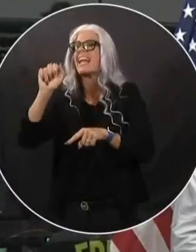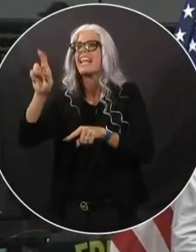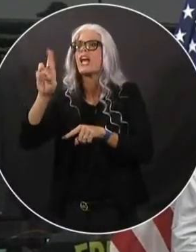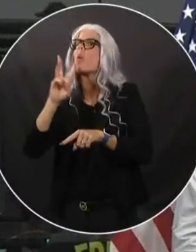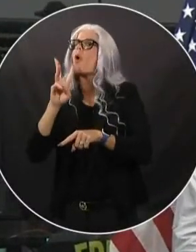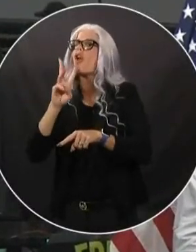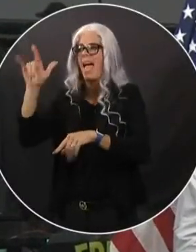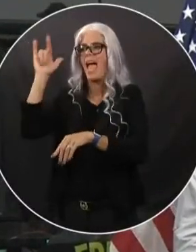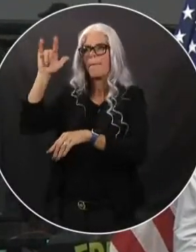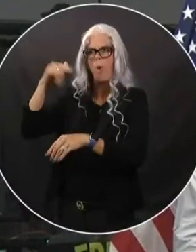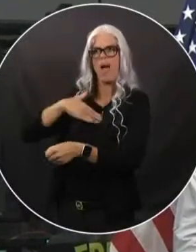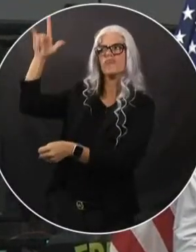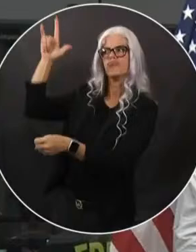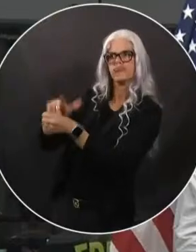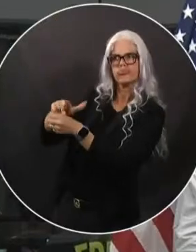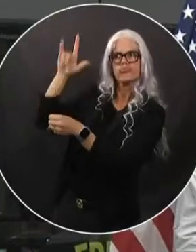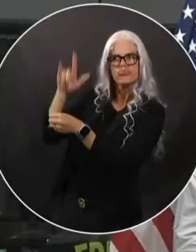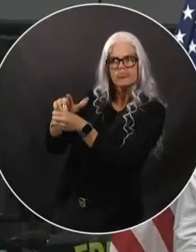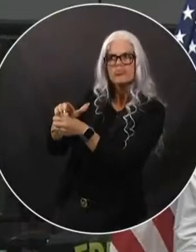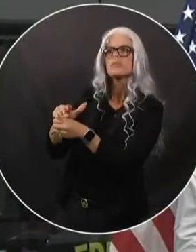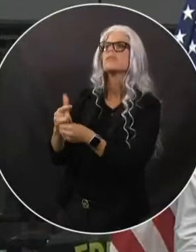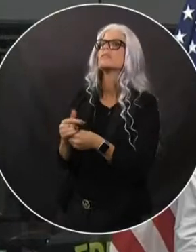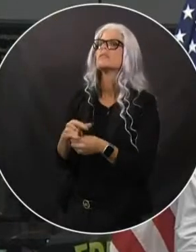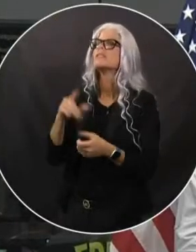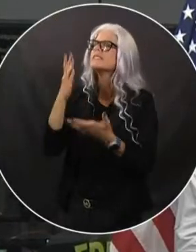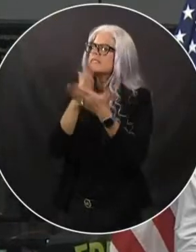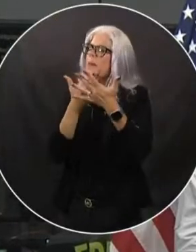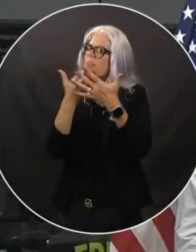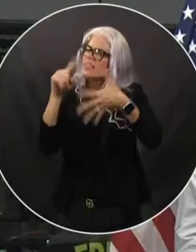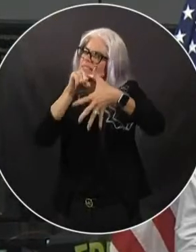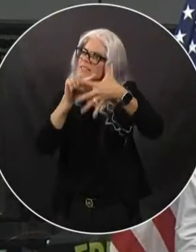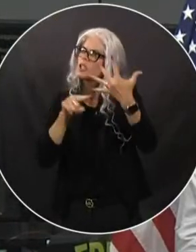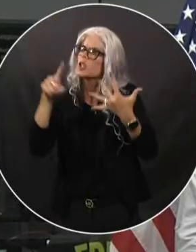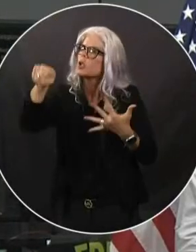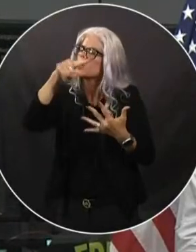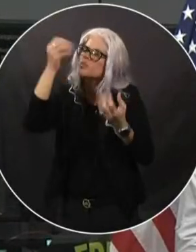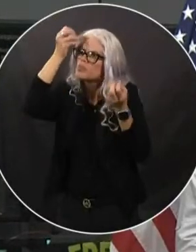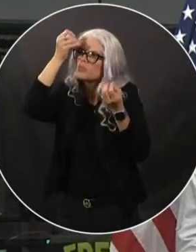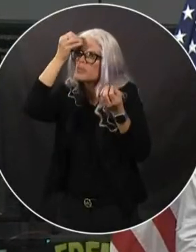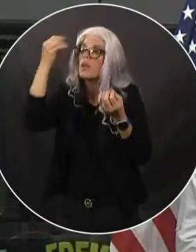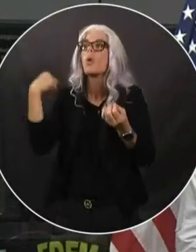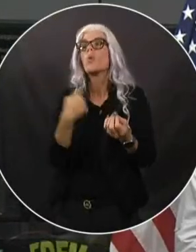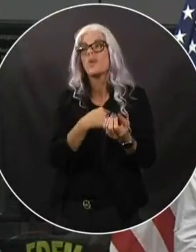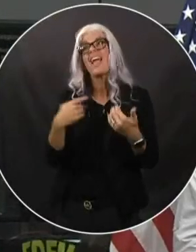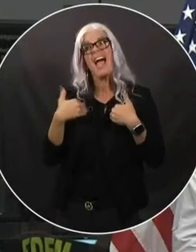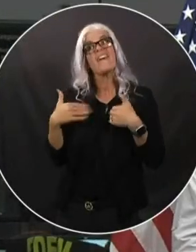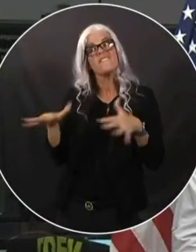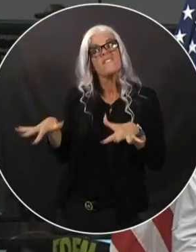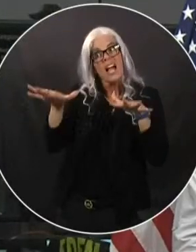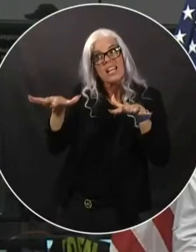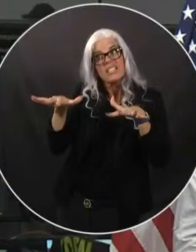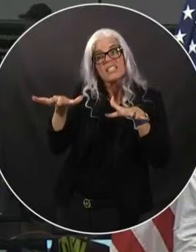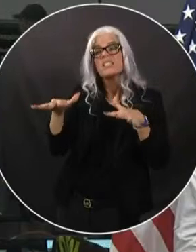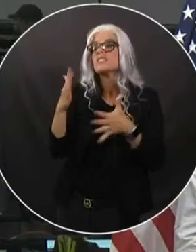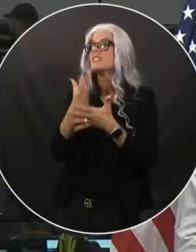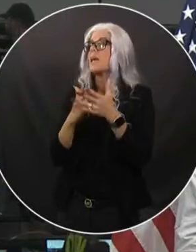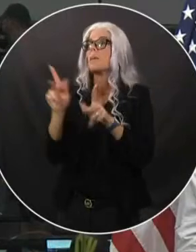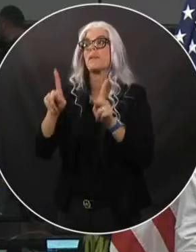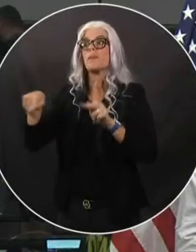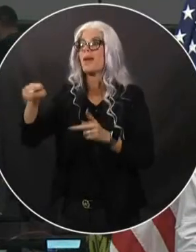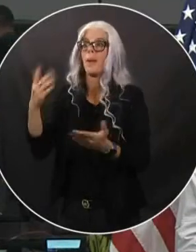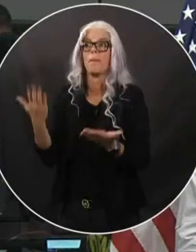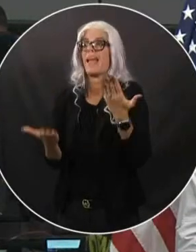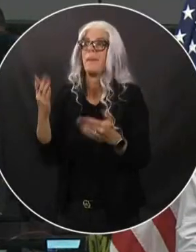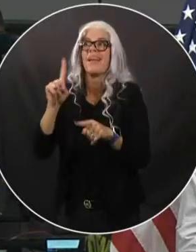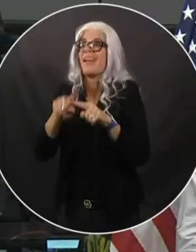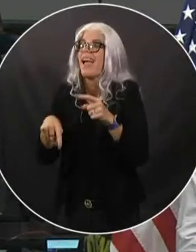for people to think about. You may have flooding such that some of those places may not be accessed, and so